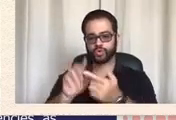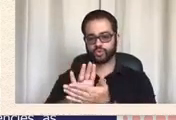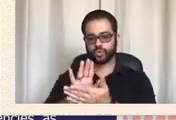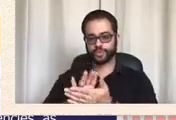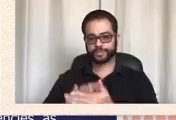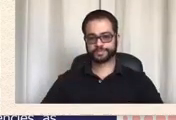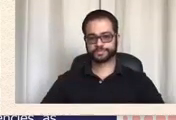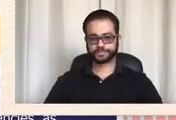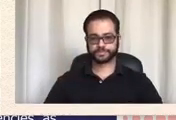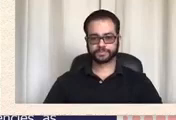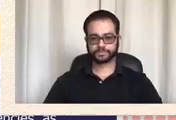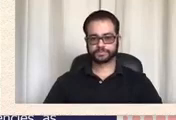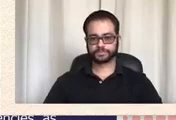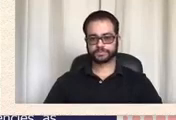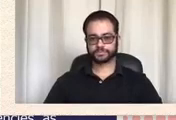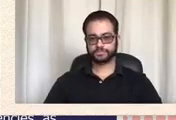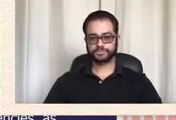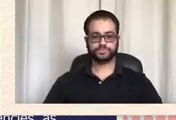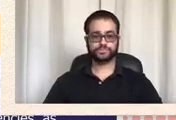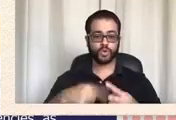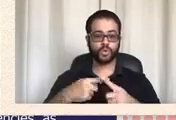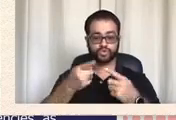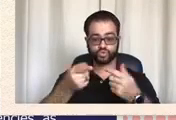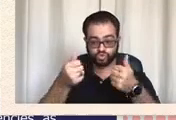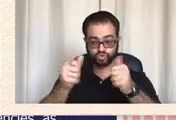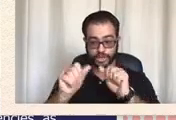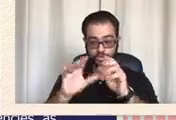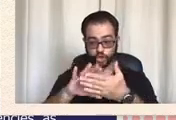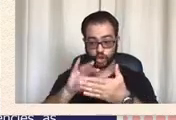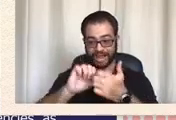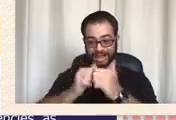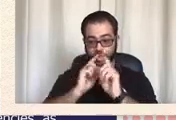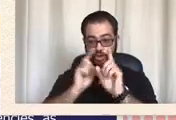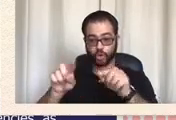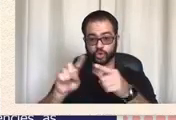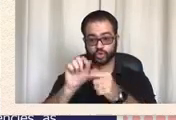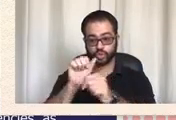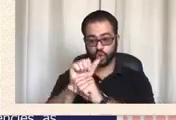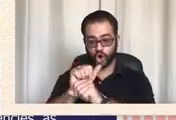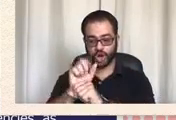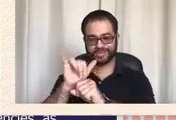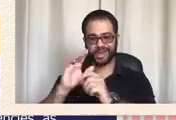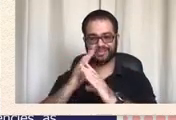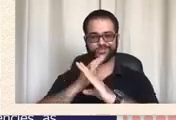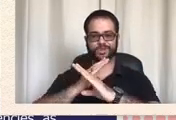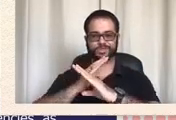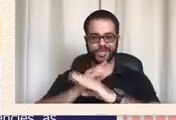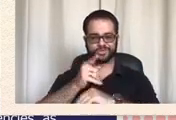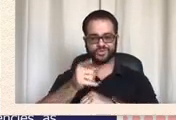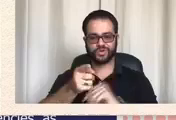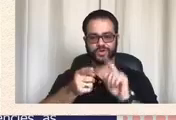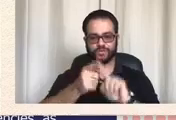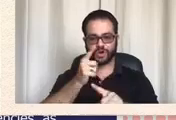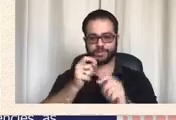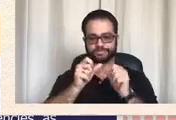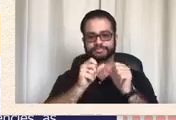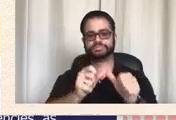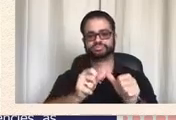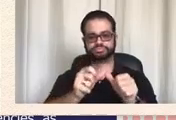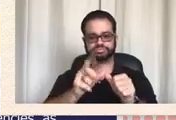So while you're attempting to try to learn how to go to work, it provides some protection from a continuing disability review.